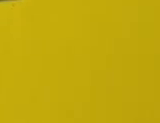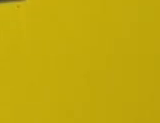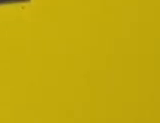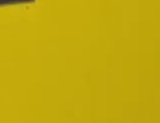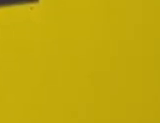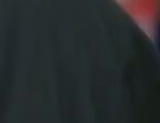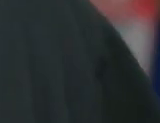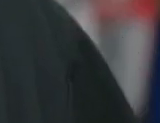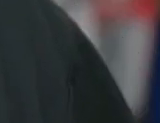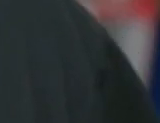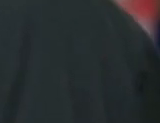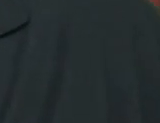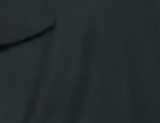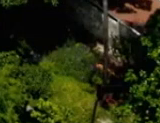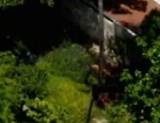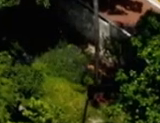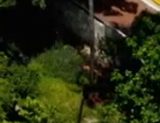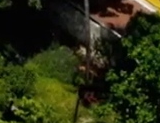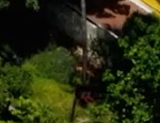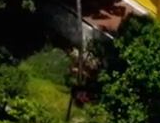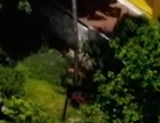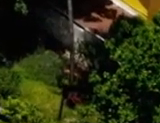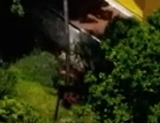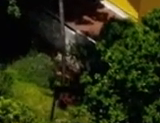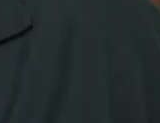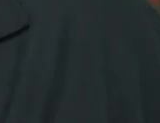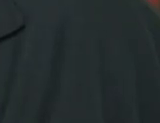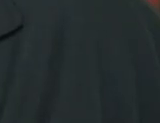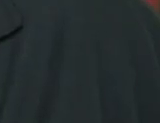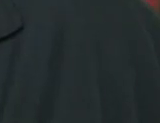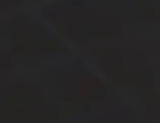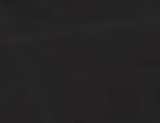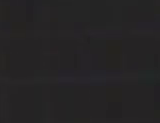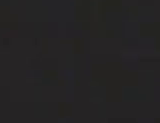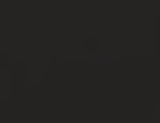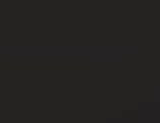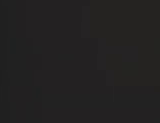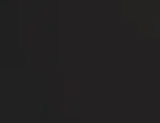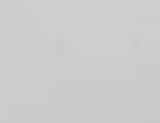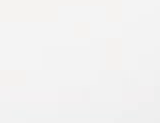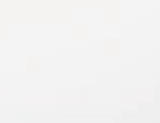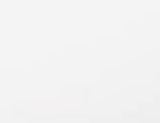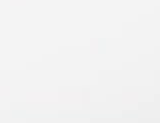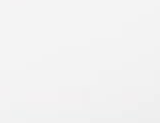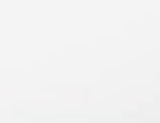Store here at Robinson Road. So come by and visit us at CBS Pro Store on Robinson Road, where we can help you build beautiful.